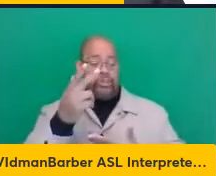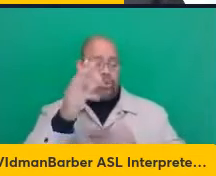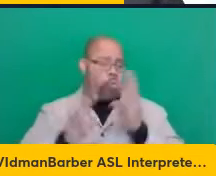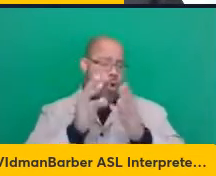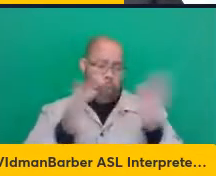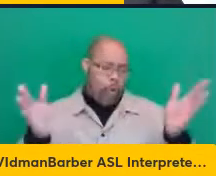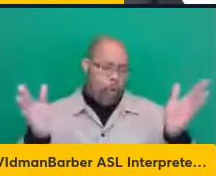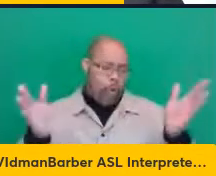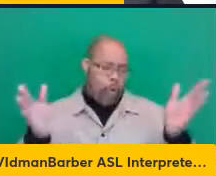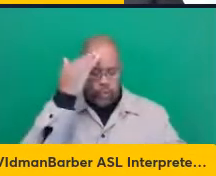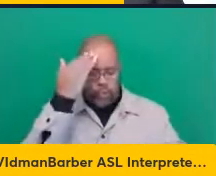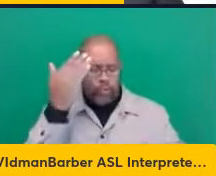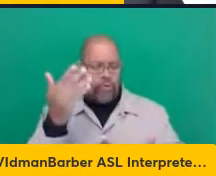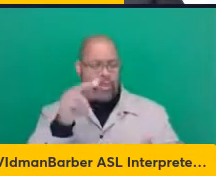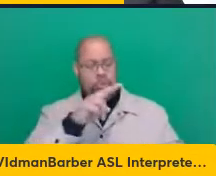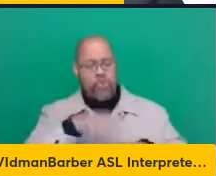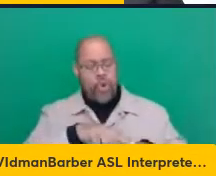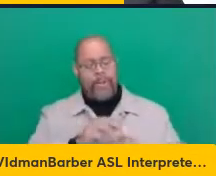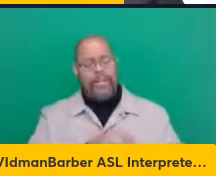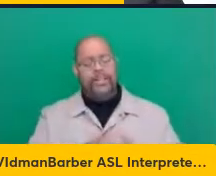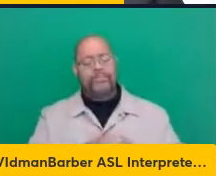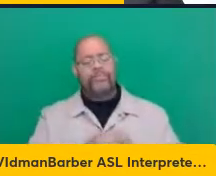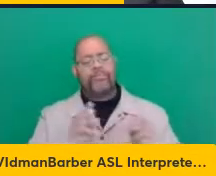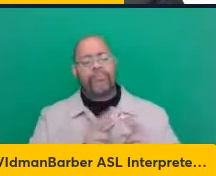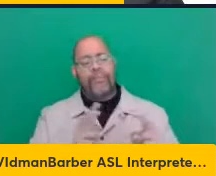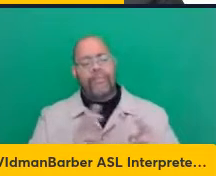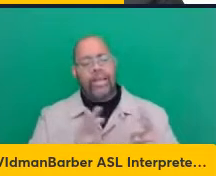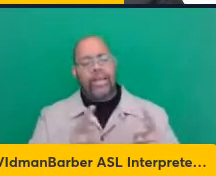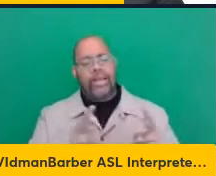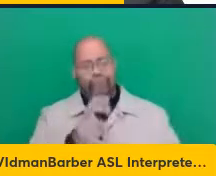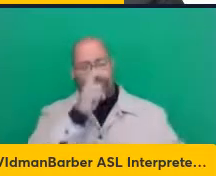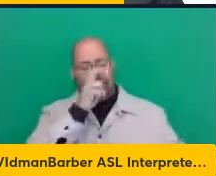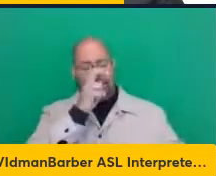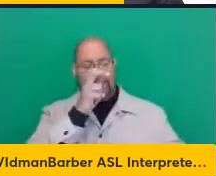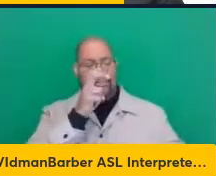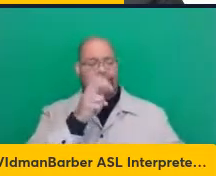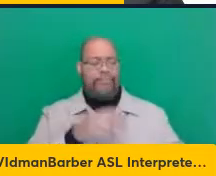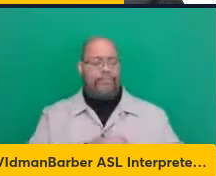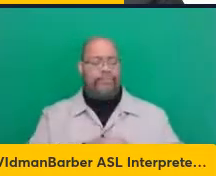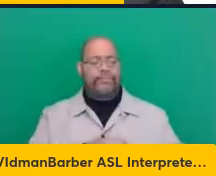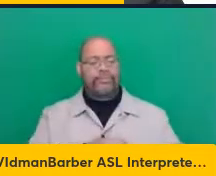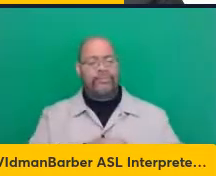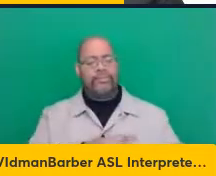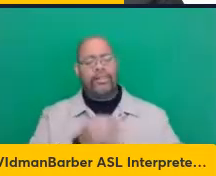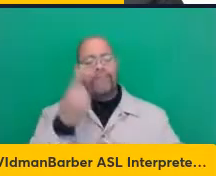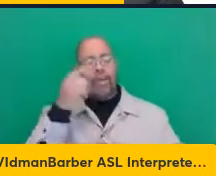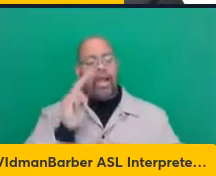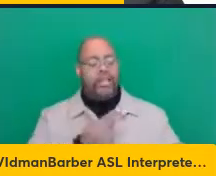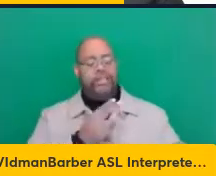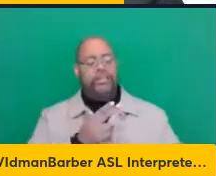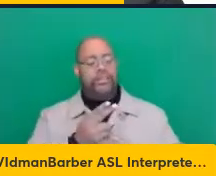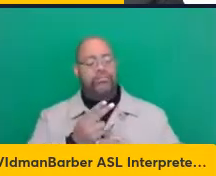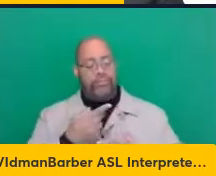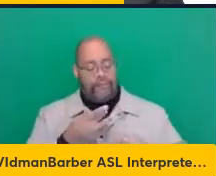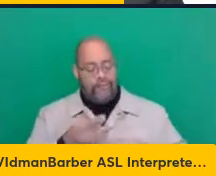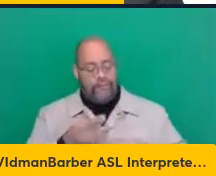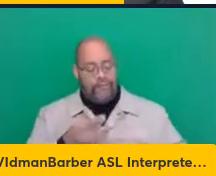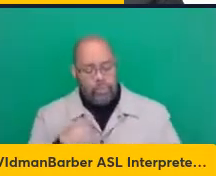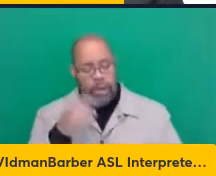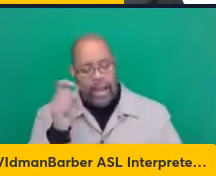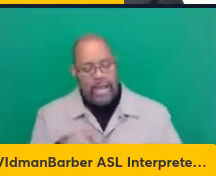matter, universities are normally very rigid and bureaucratic. And so for us to be efficient, we had